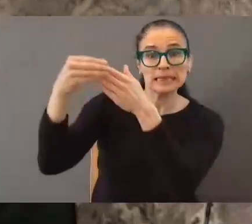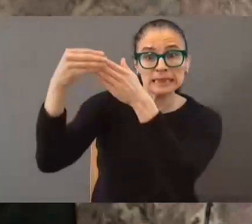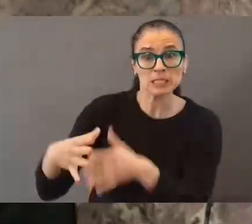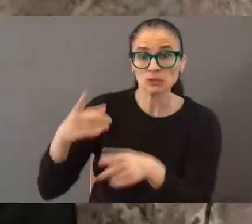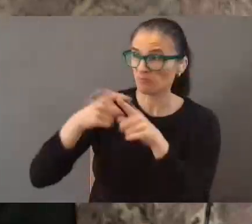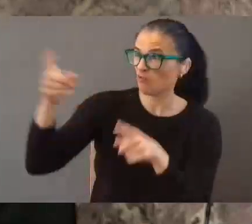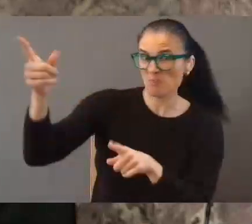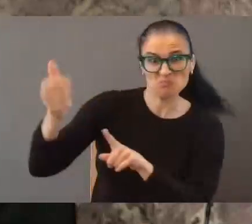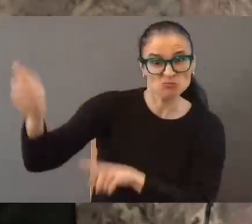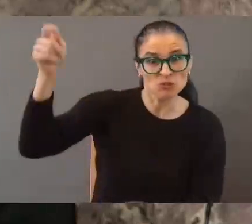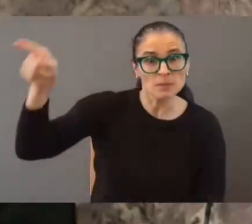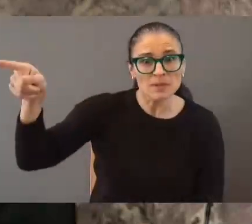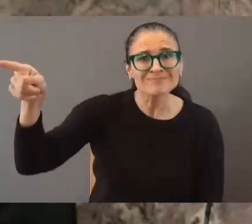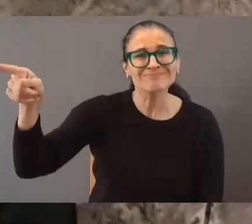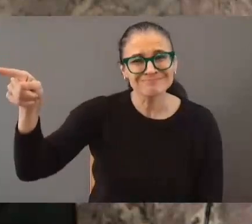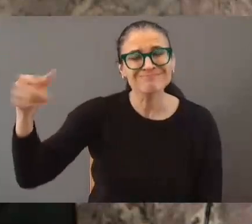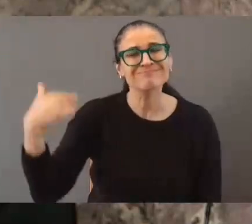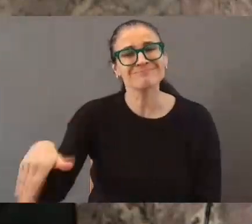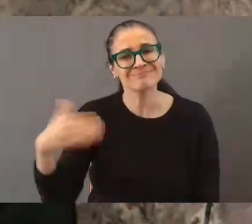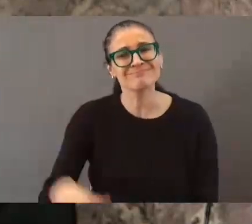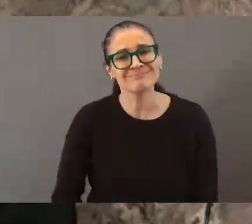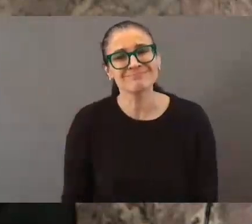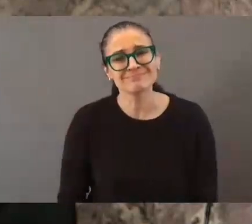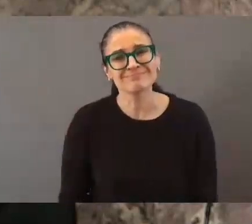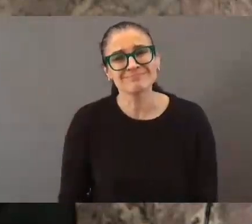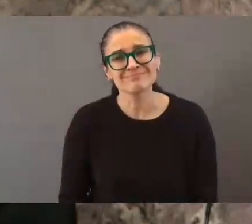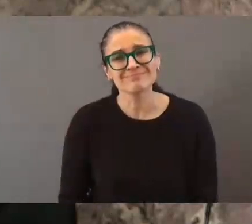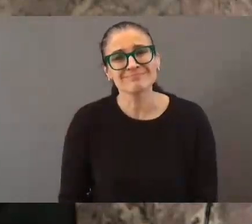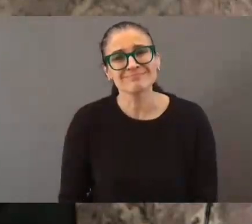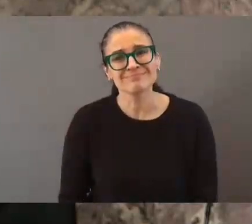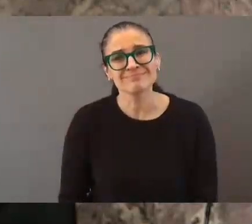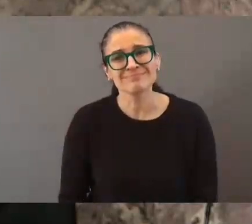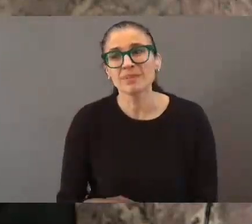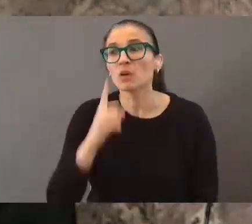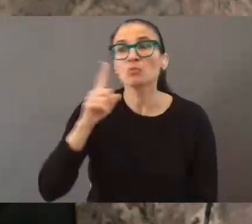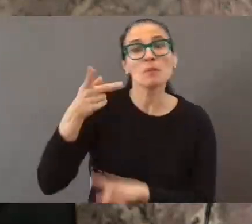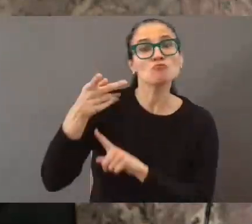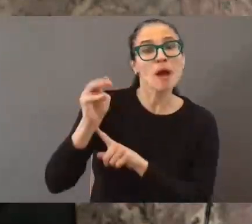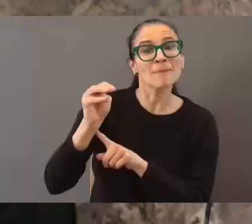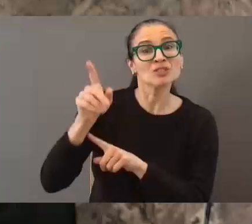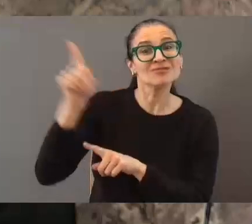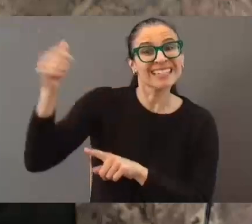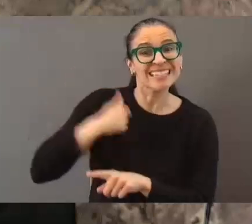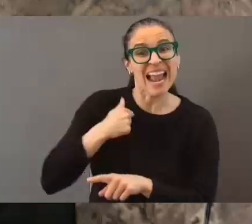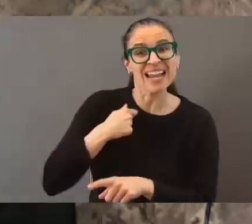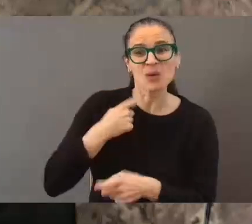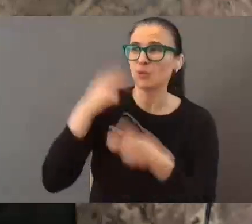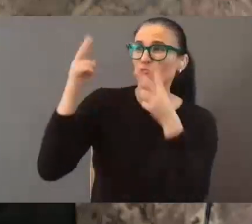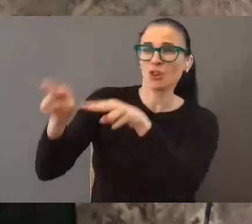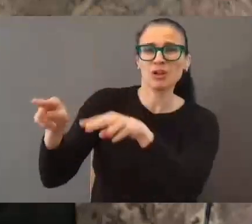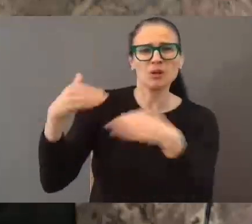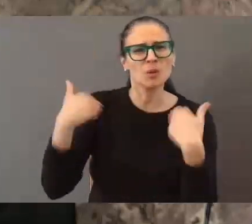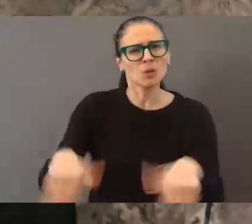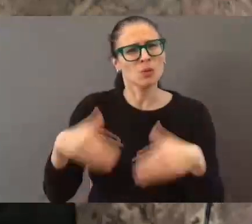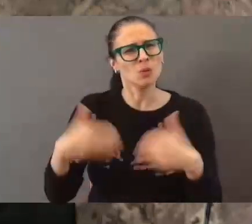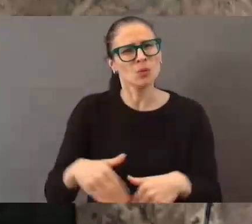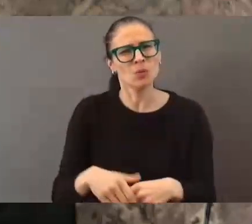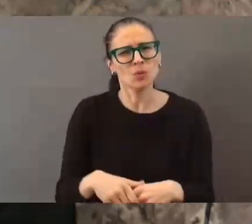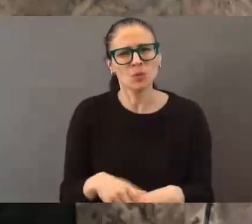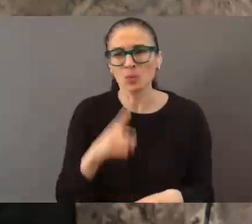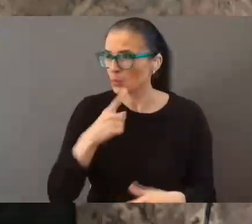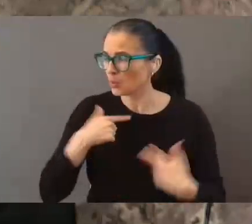our Premier right now to the tables he sits at. We are opening doors for businesses. We are opening doors for investments all the